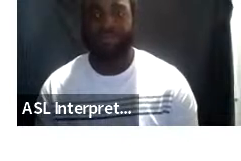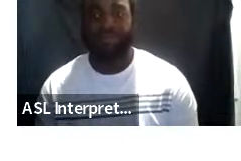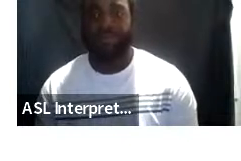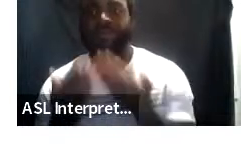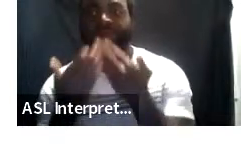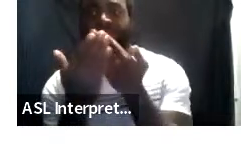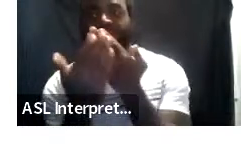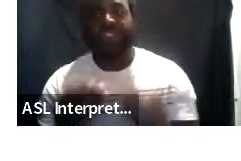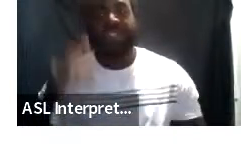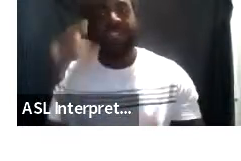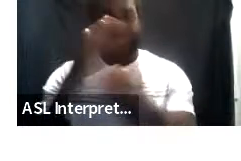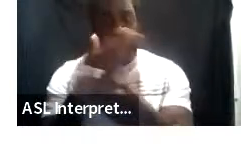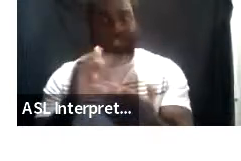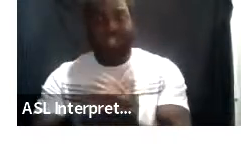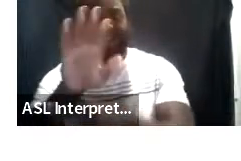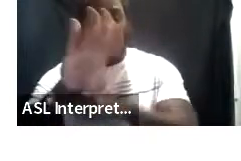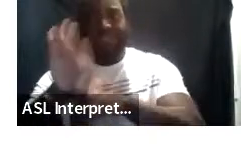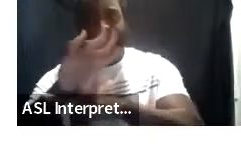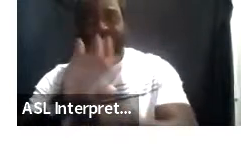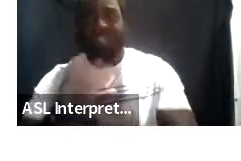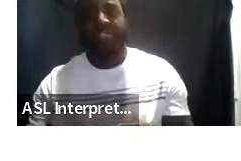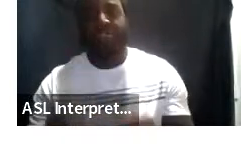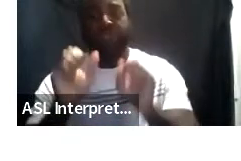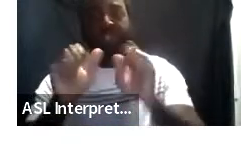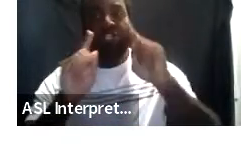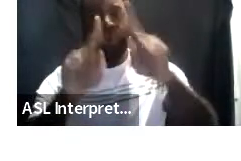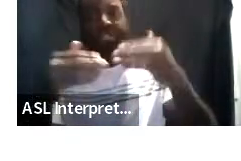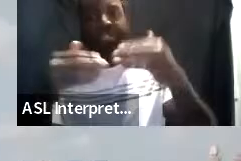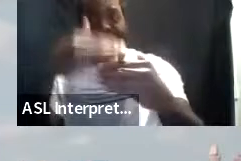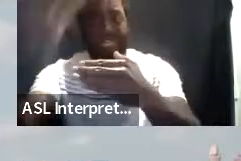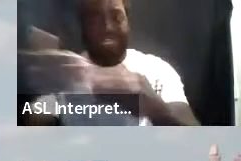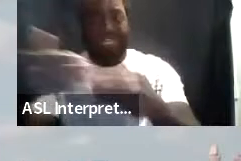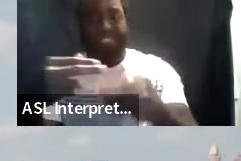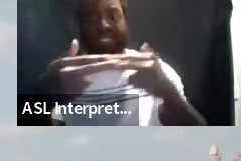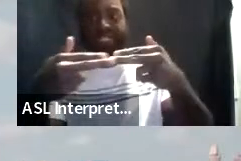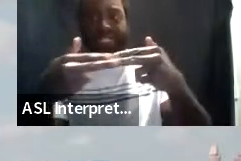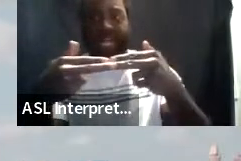Thank you for sharing that video. If you can go to the next slide.